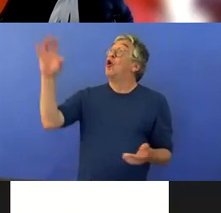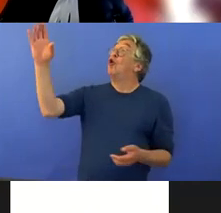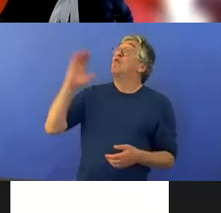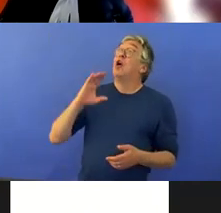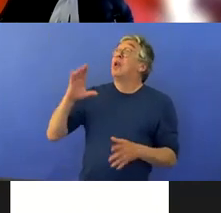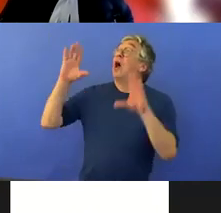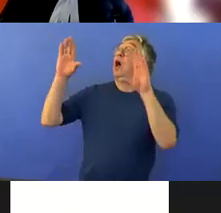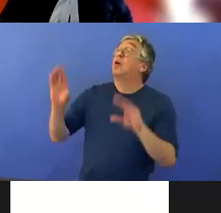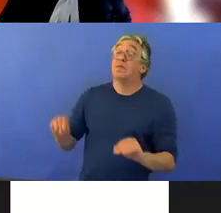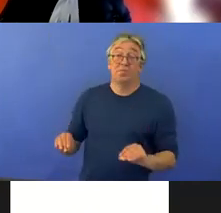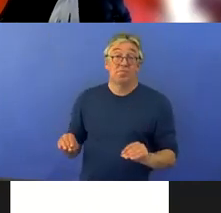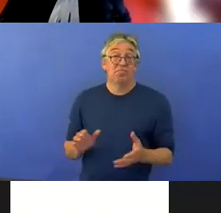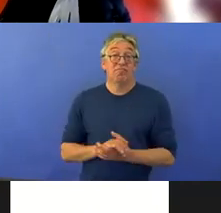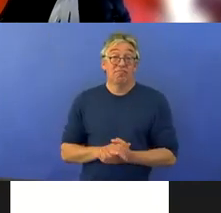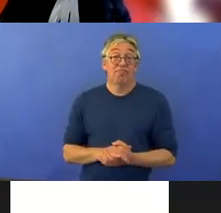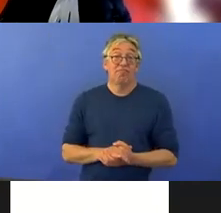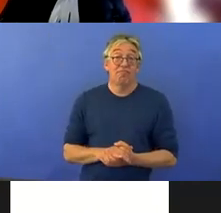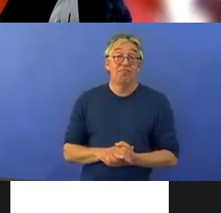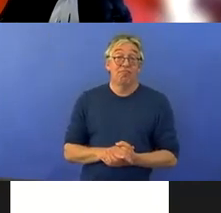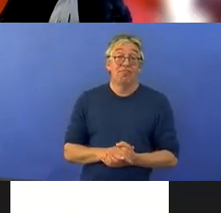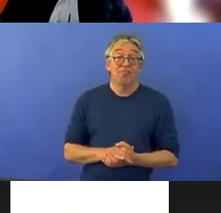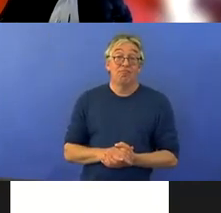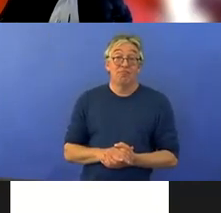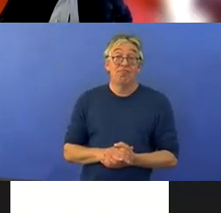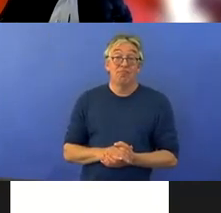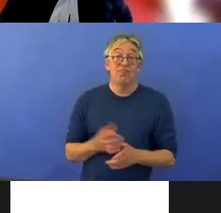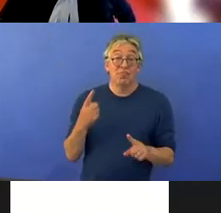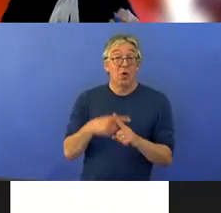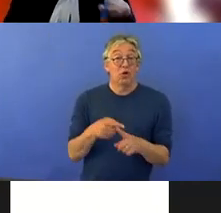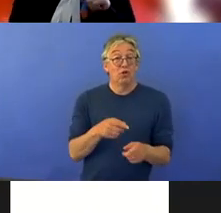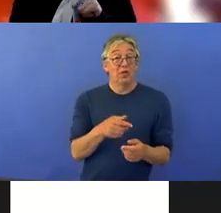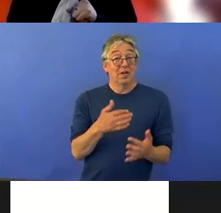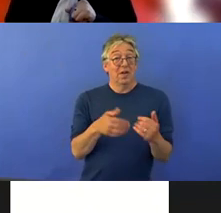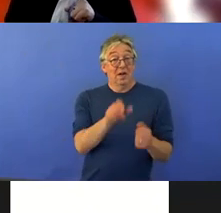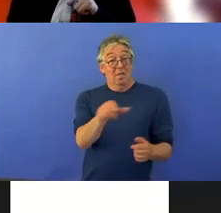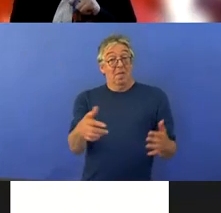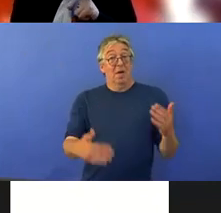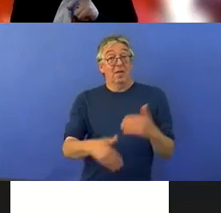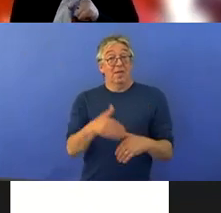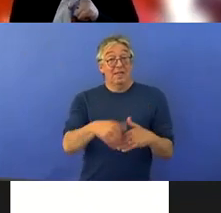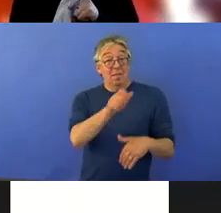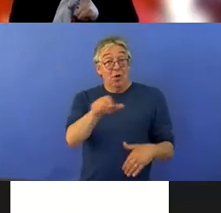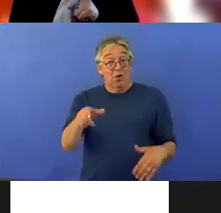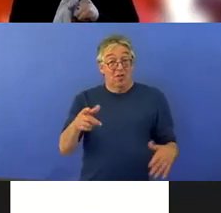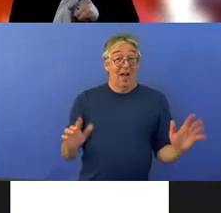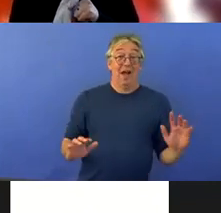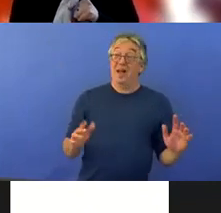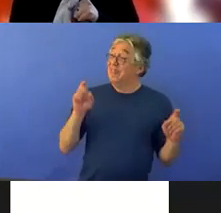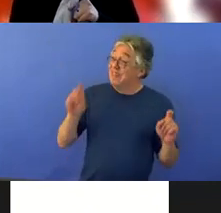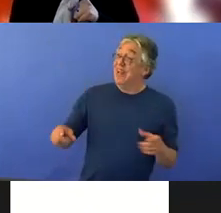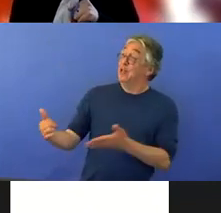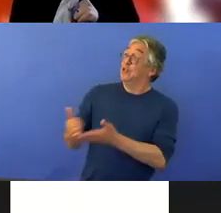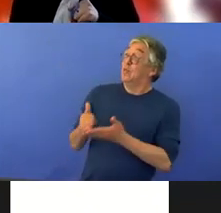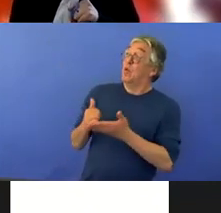and those that rely on these services on a daily basis. So in many